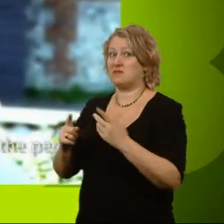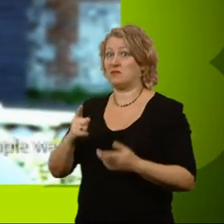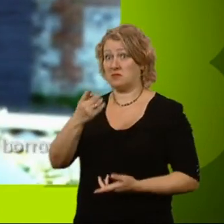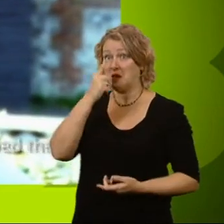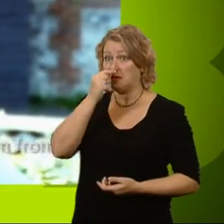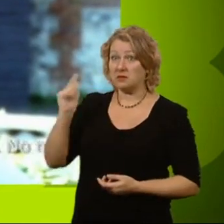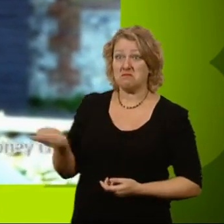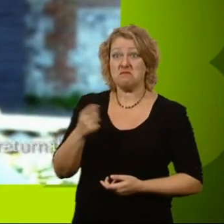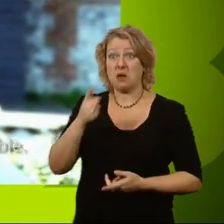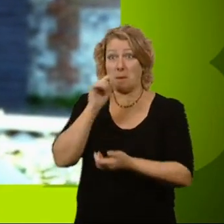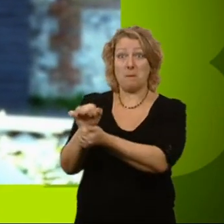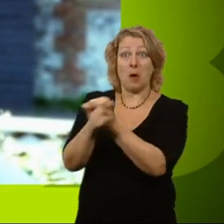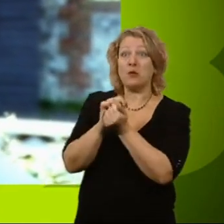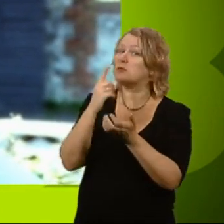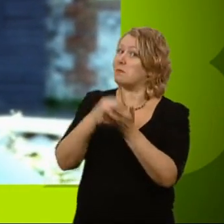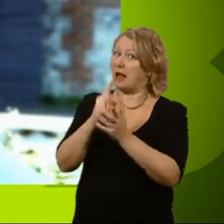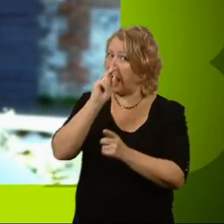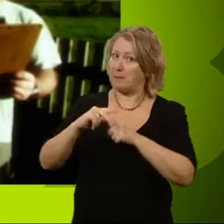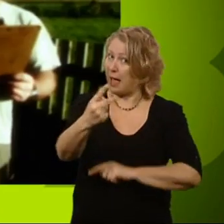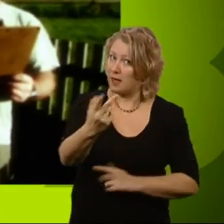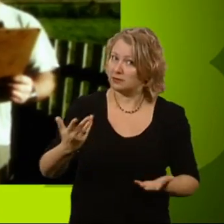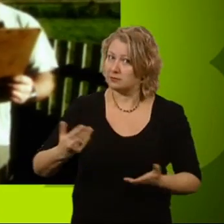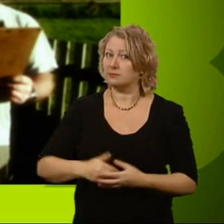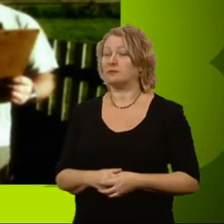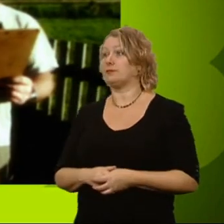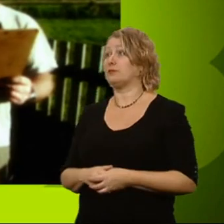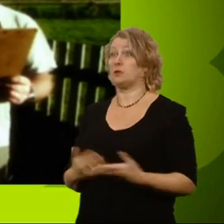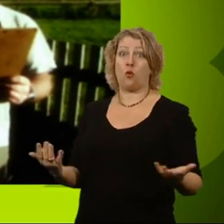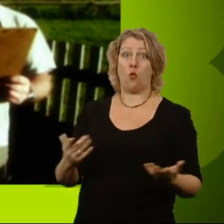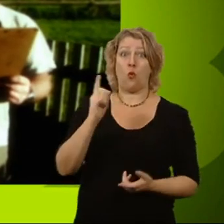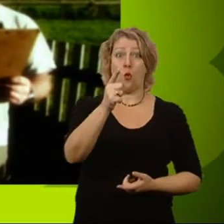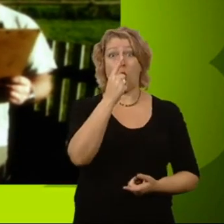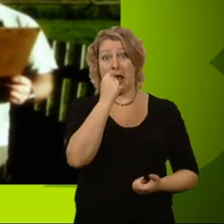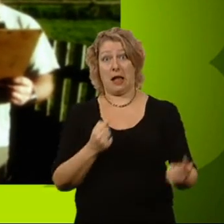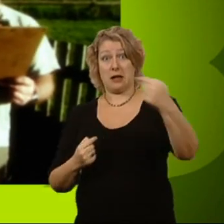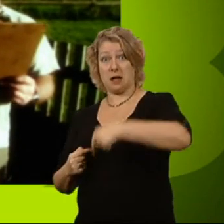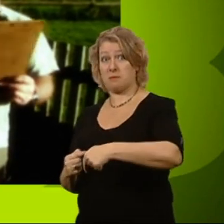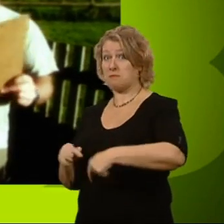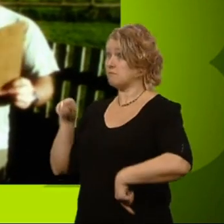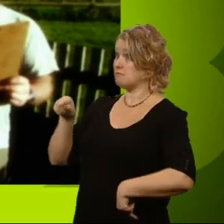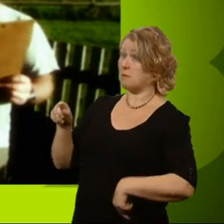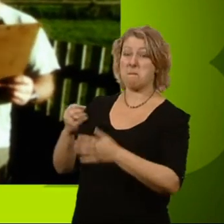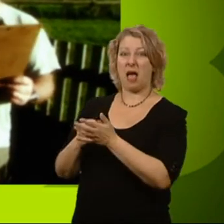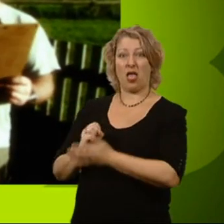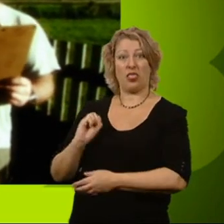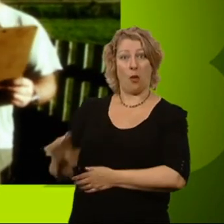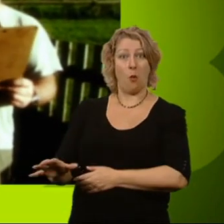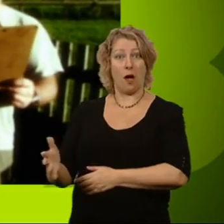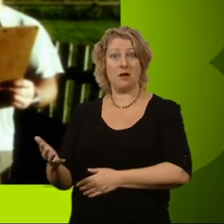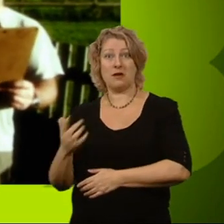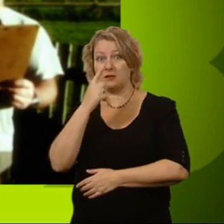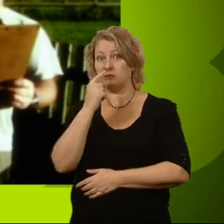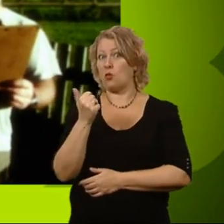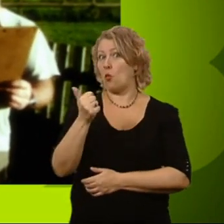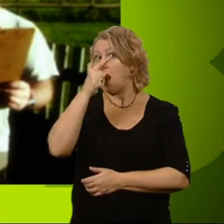items must be returned to the people we borrowed them from. No money is returnable. Or why not come down and throw your money away down our ever so